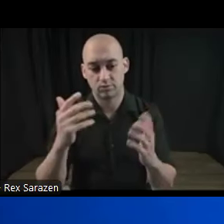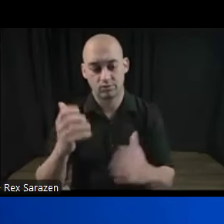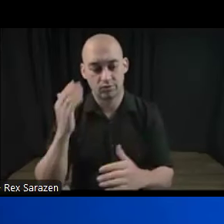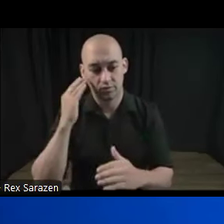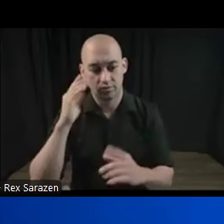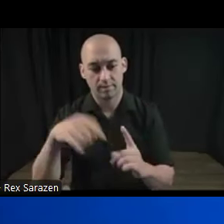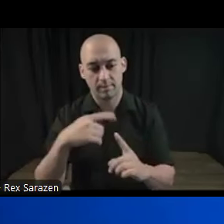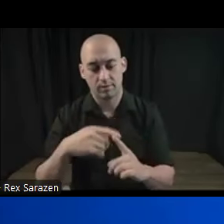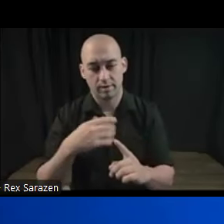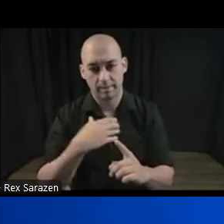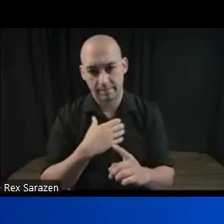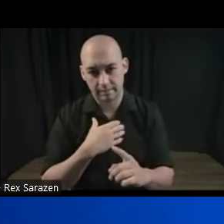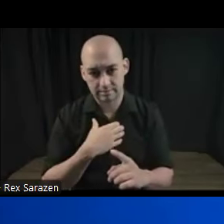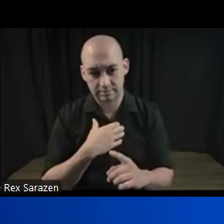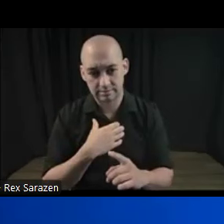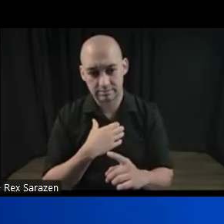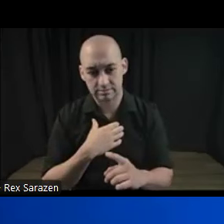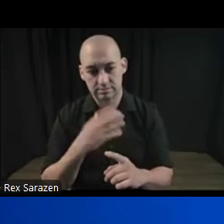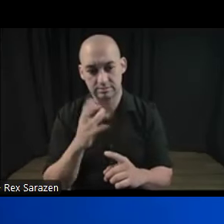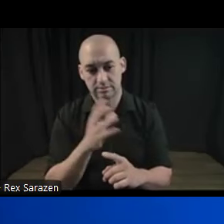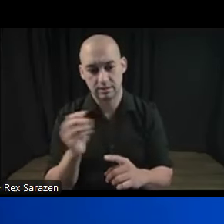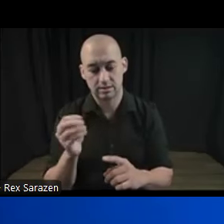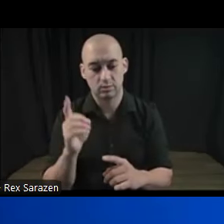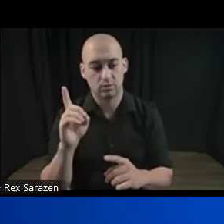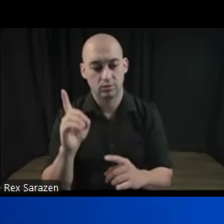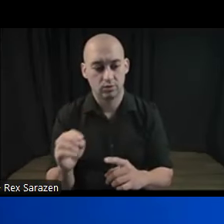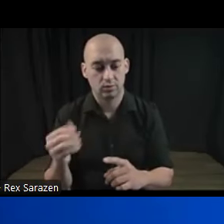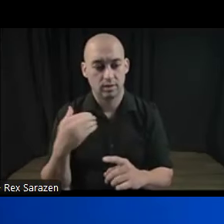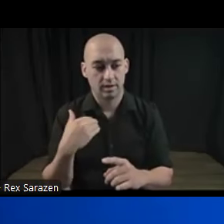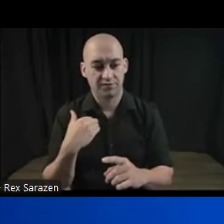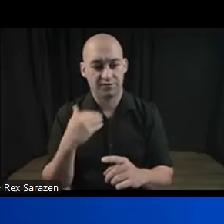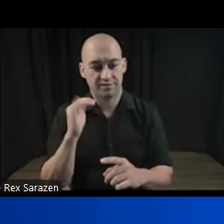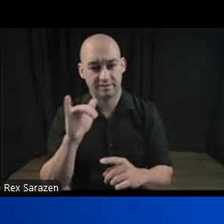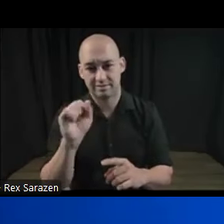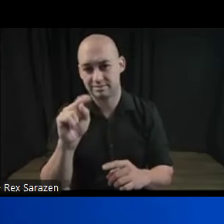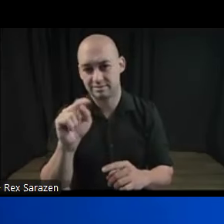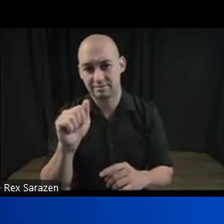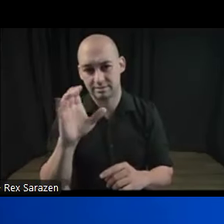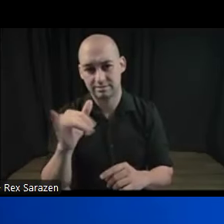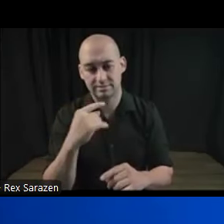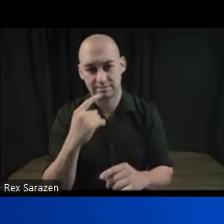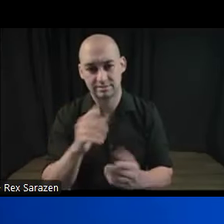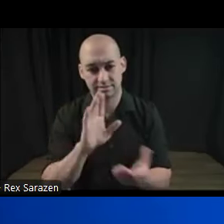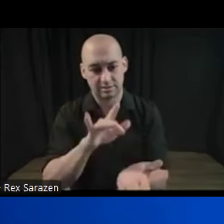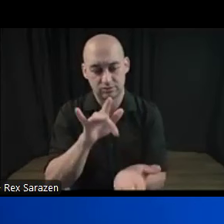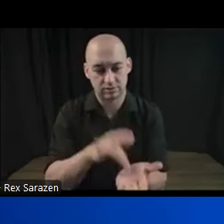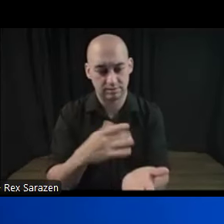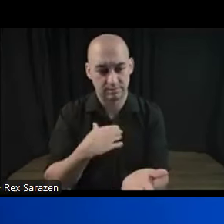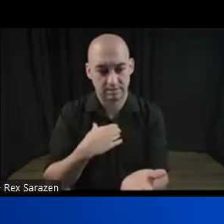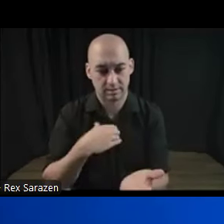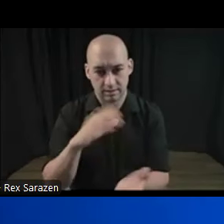complaints, and we do have that, as Stacy mentioned, the centralized complaint bureau,